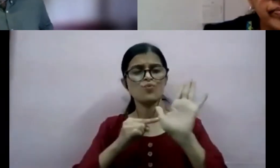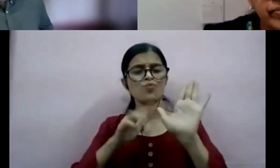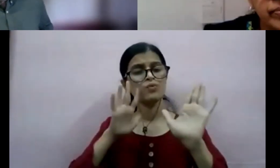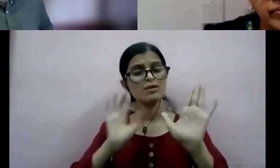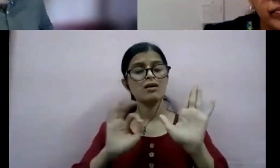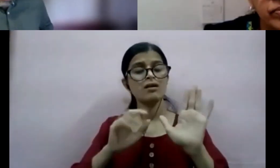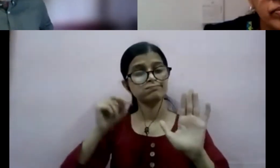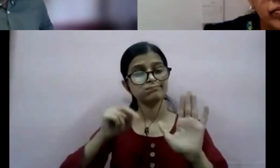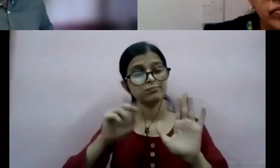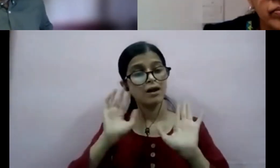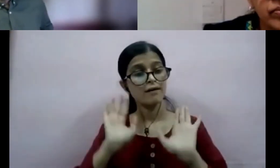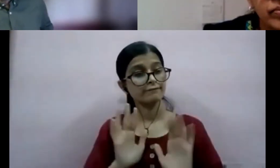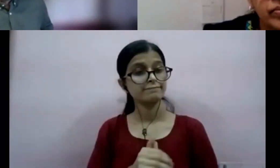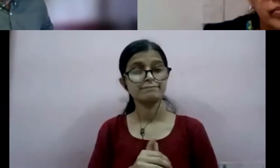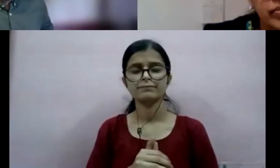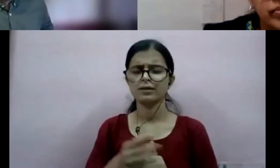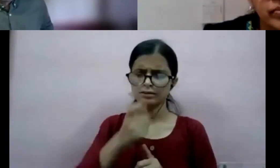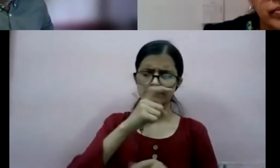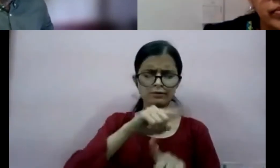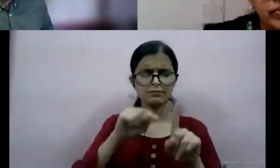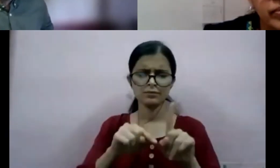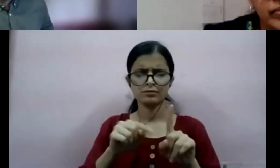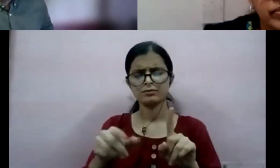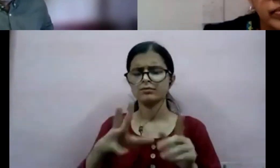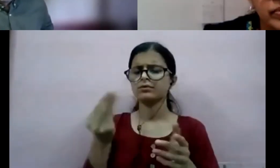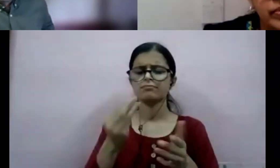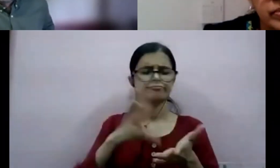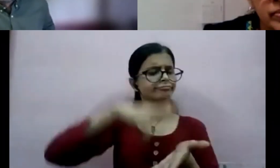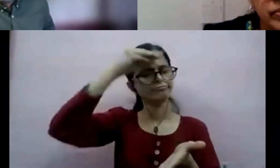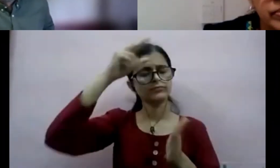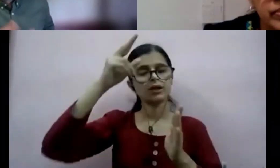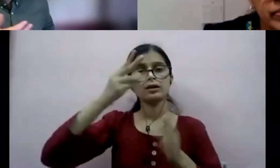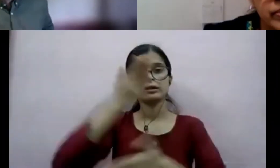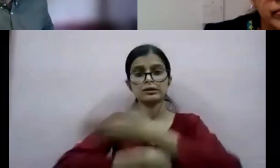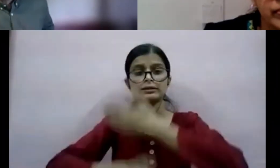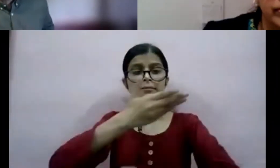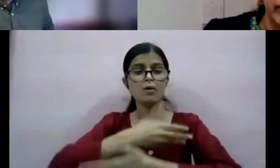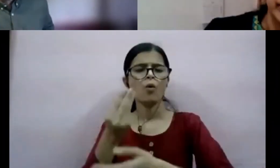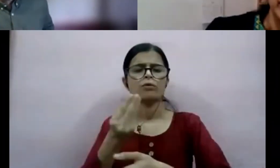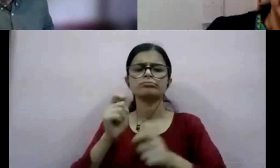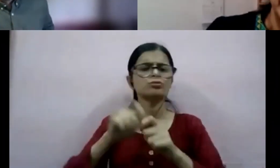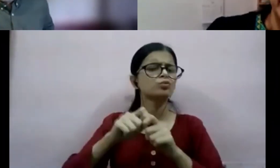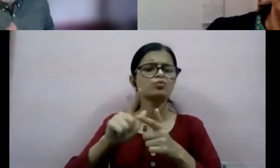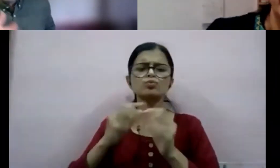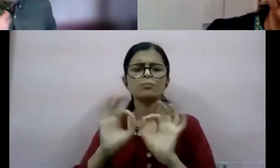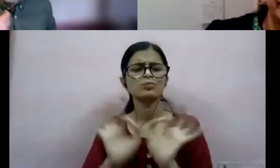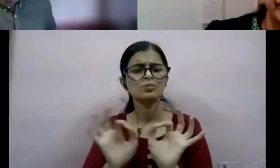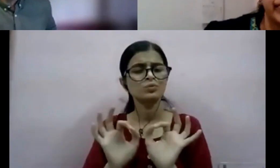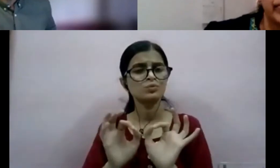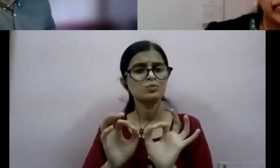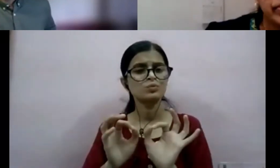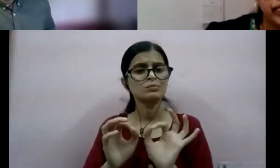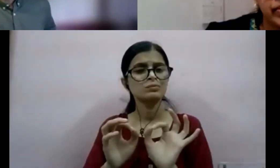the UK, we know that 7% of people with a learning disability are in employment. And that's dreadful. And those